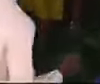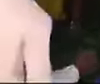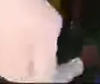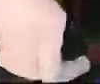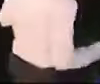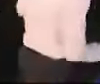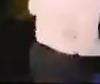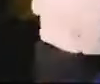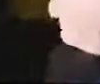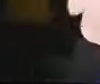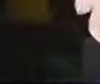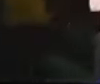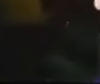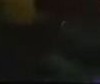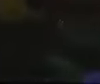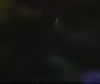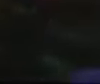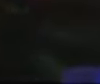delivered now.